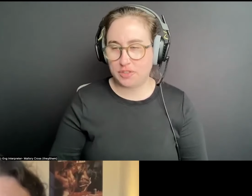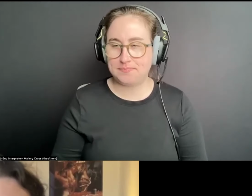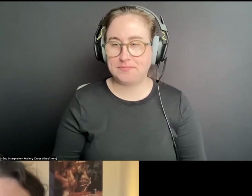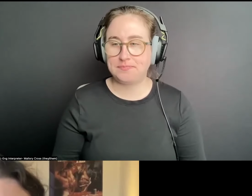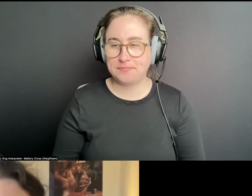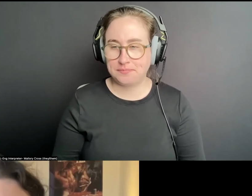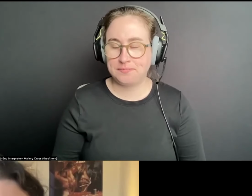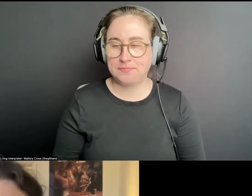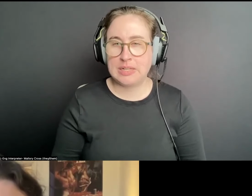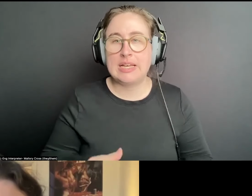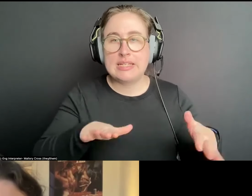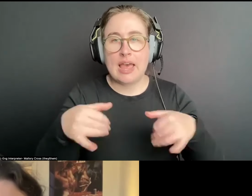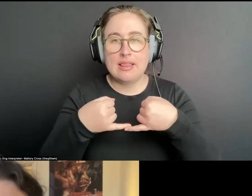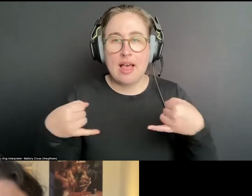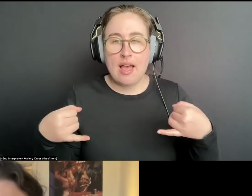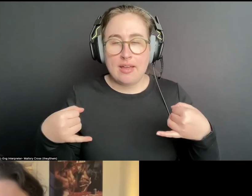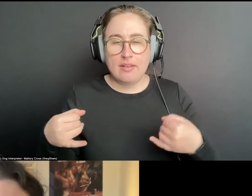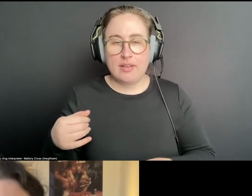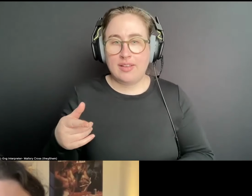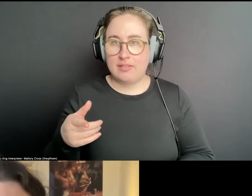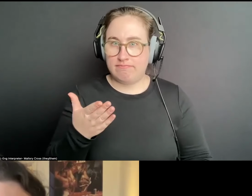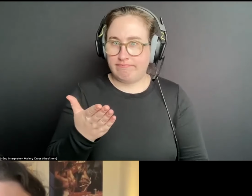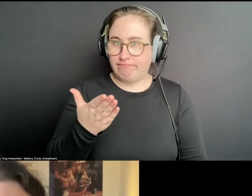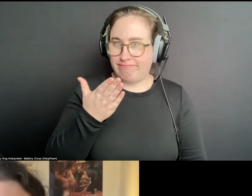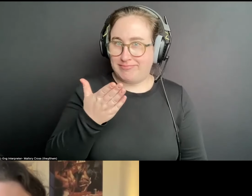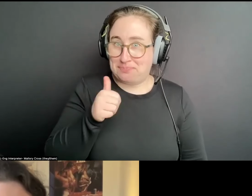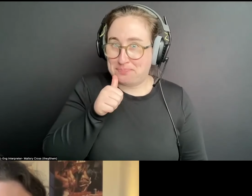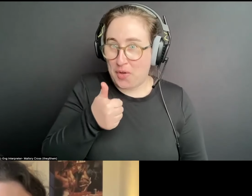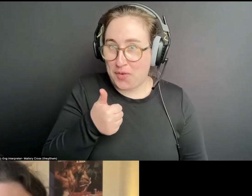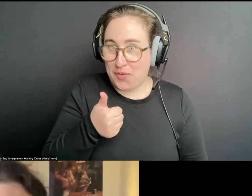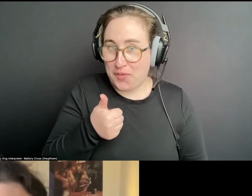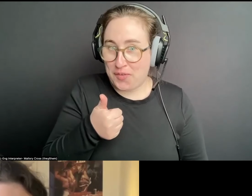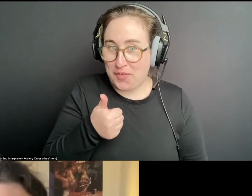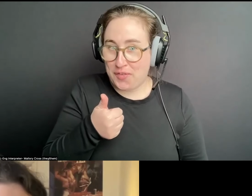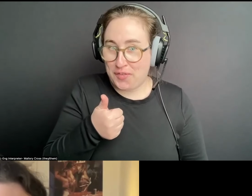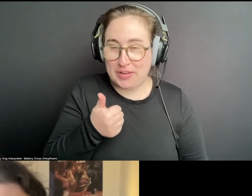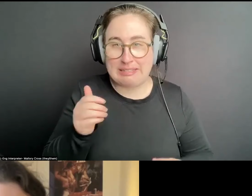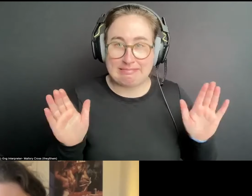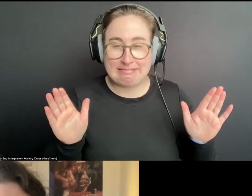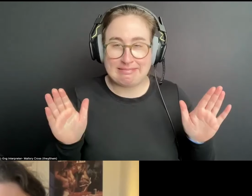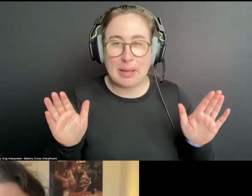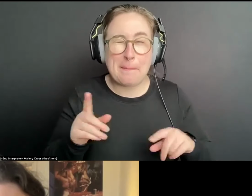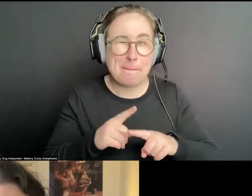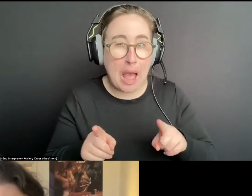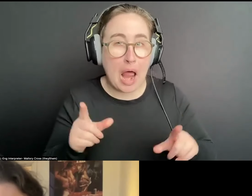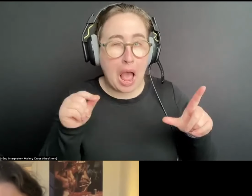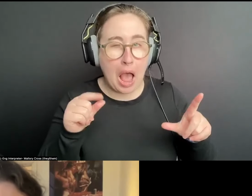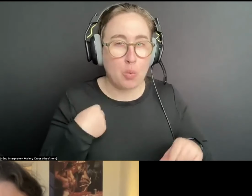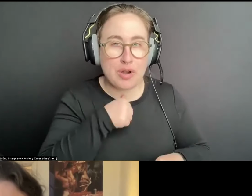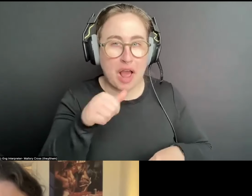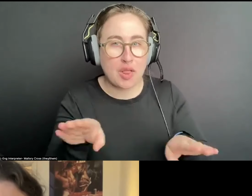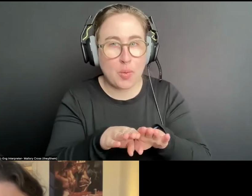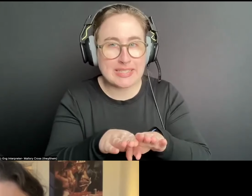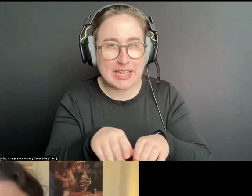The deadline is, as I was saying, really coming up tomorrow. A little spoiler and secret, we are not closing it right away. We're going to close it